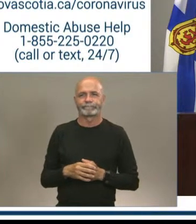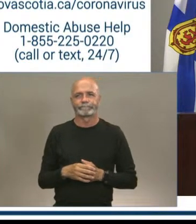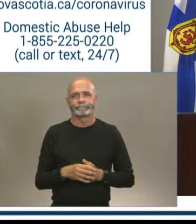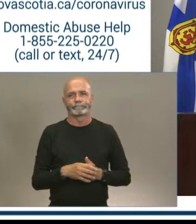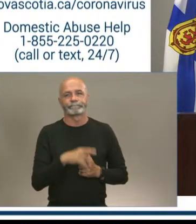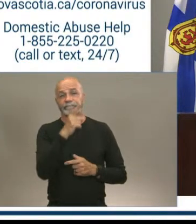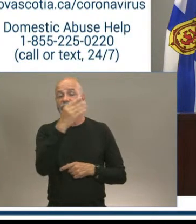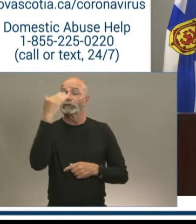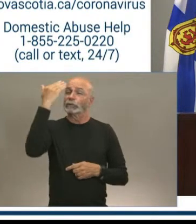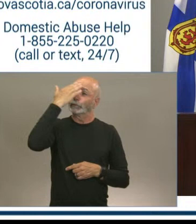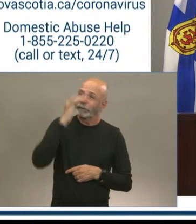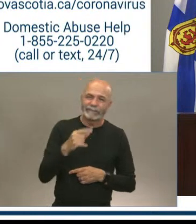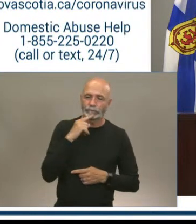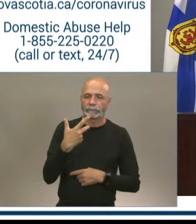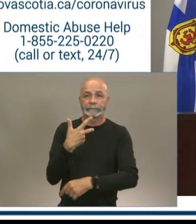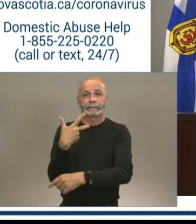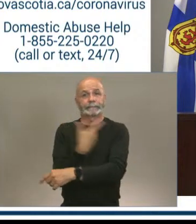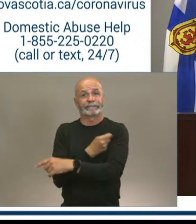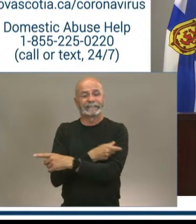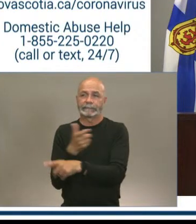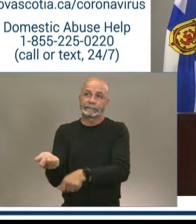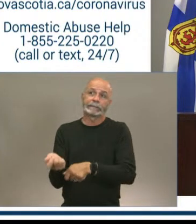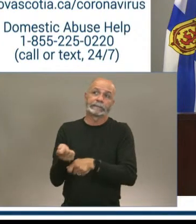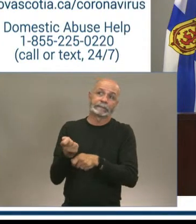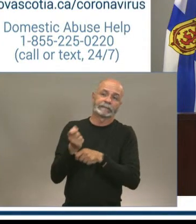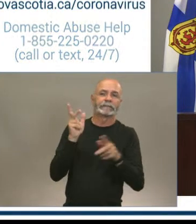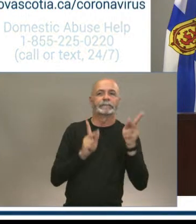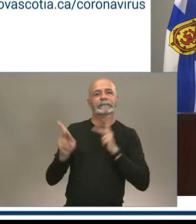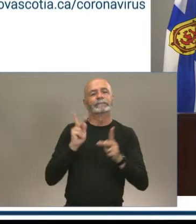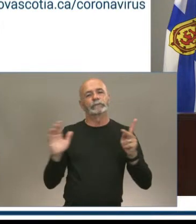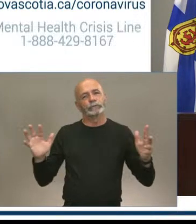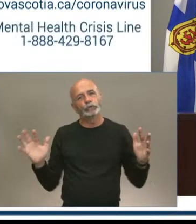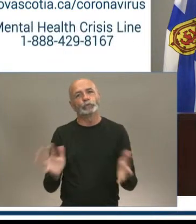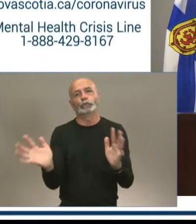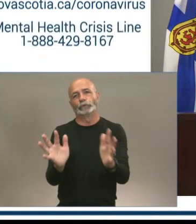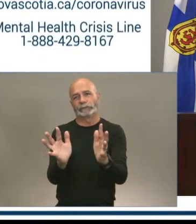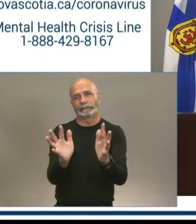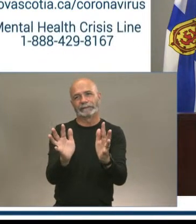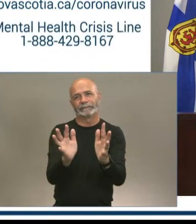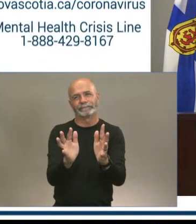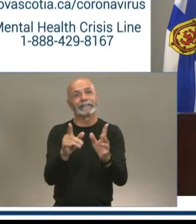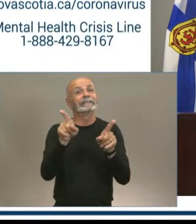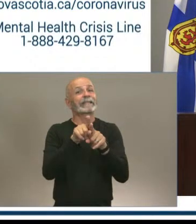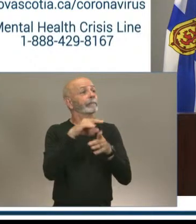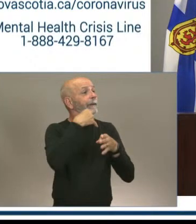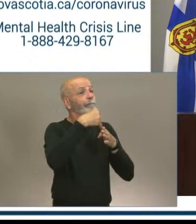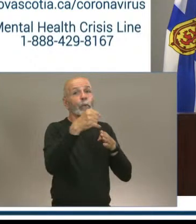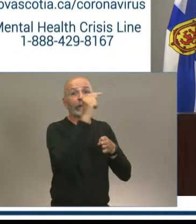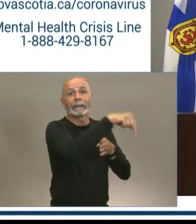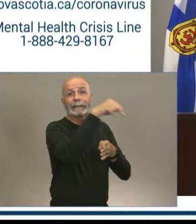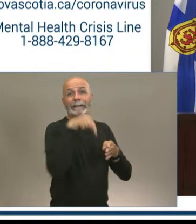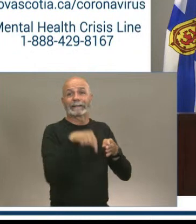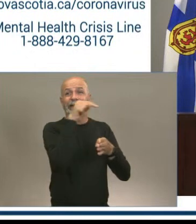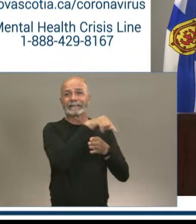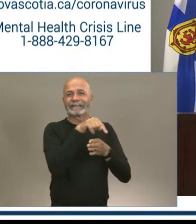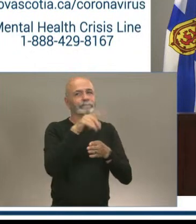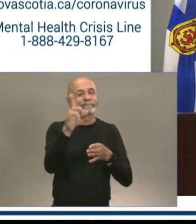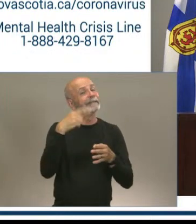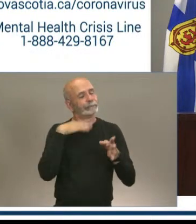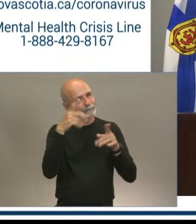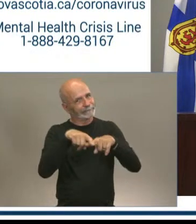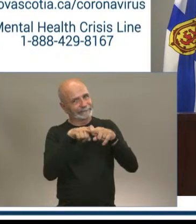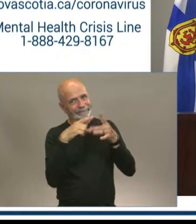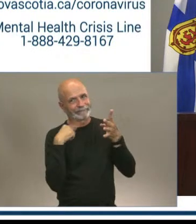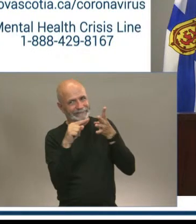vaccine almost as much as you were the opening of the border and the next step, phase 3. I suspect it's